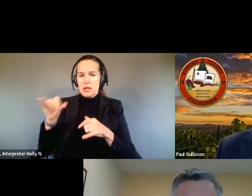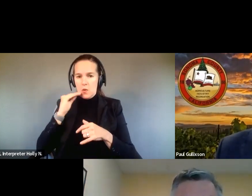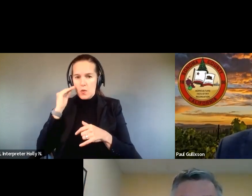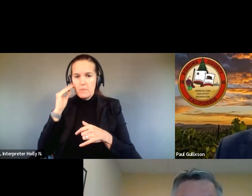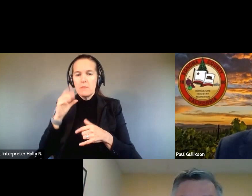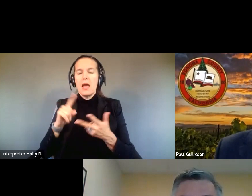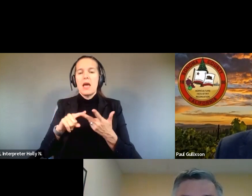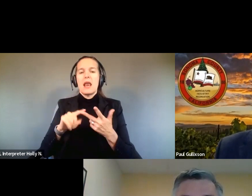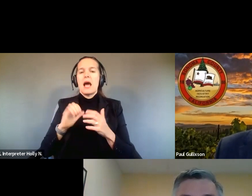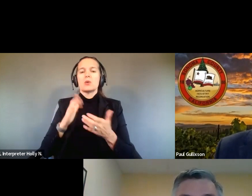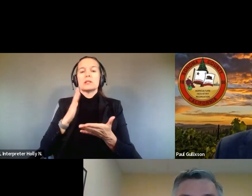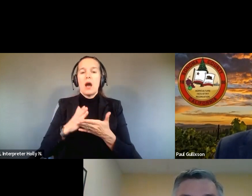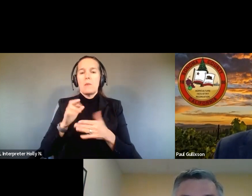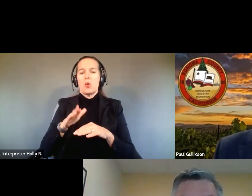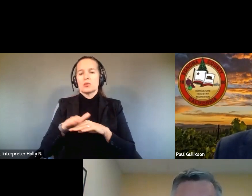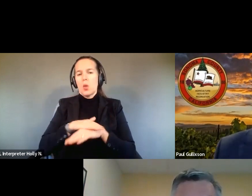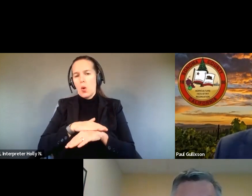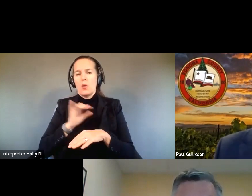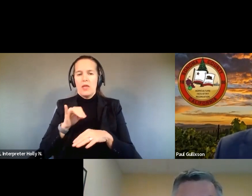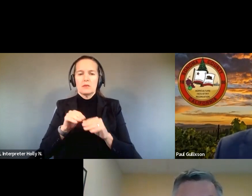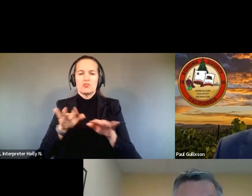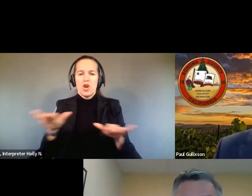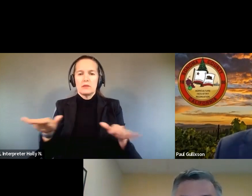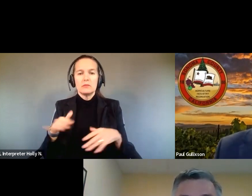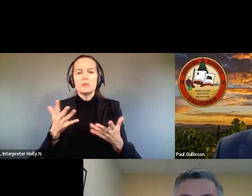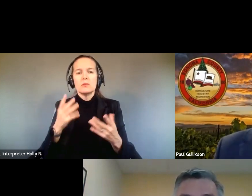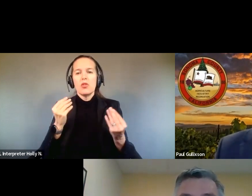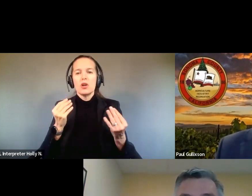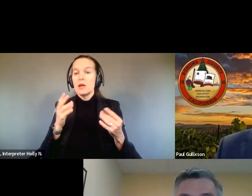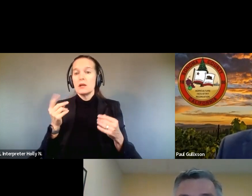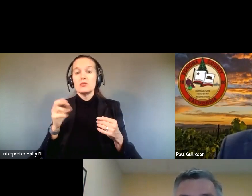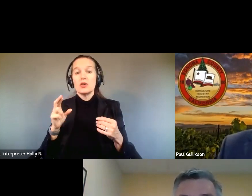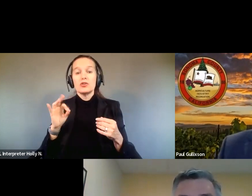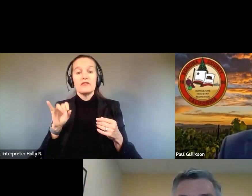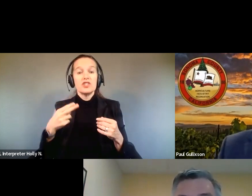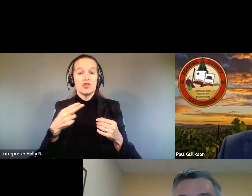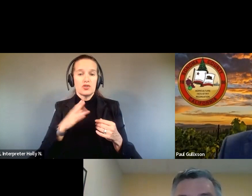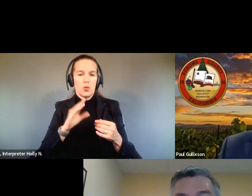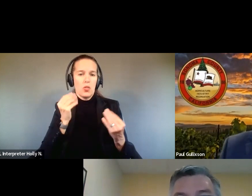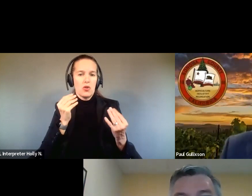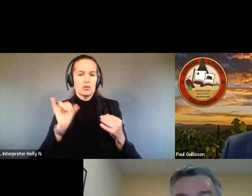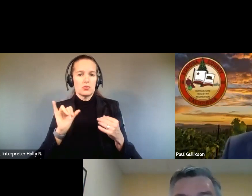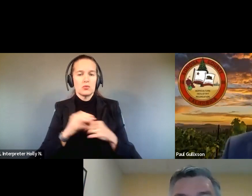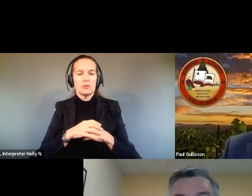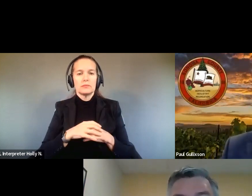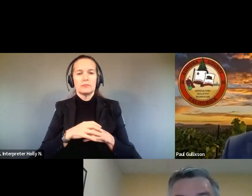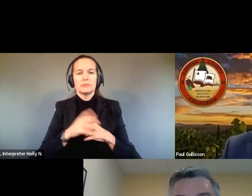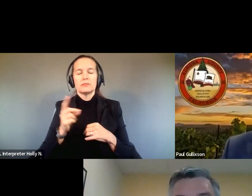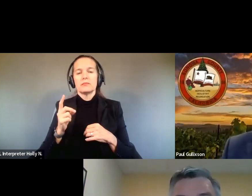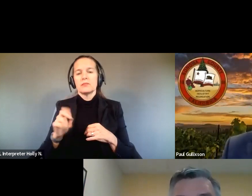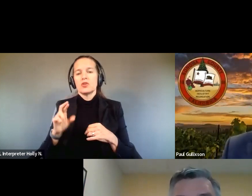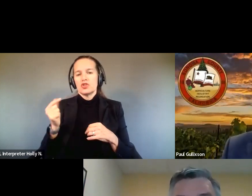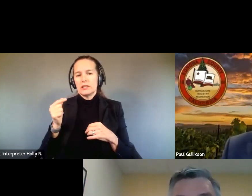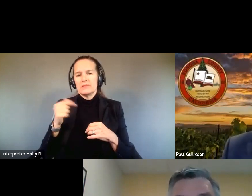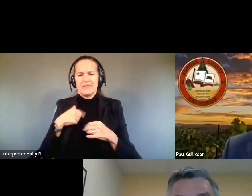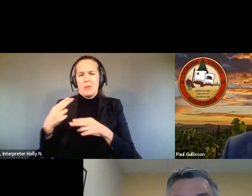how to stop or slow the spread in that kind of a setting. Do you have thoughts on that? And Dr. Fish, I'll be interested in your thoughts too. Yeah, I'll be brief because I think